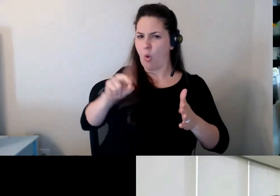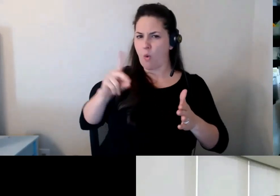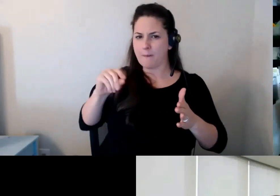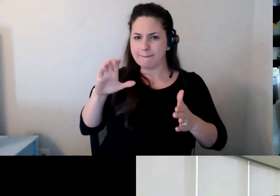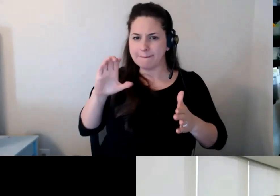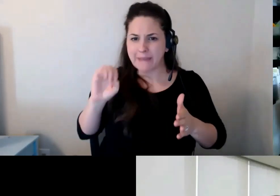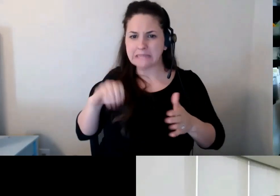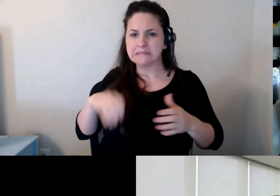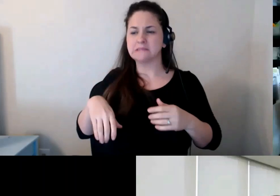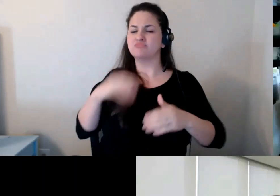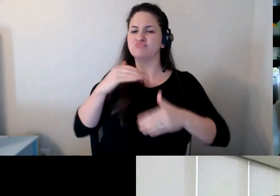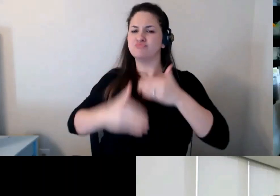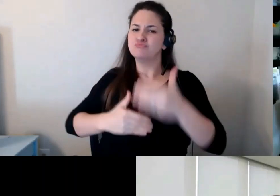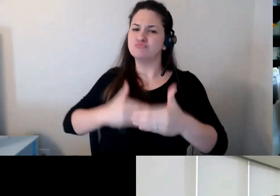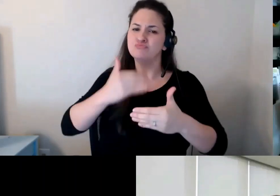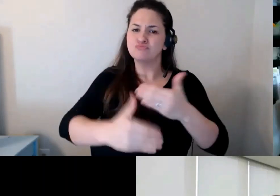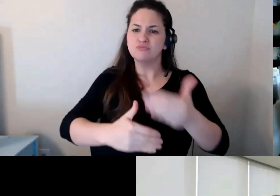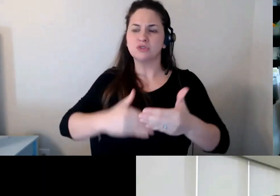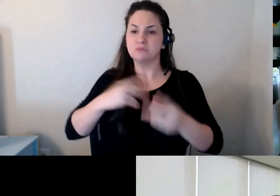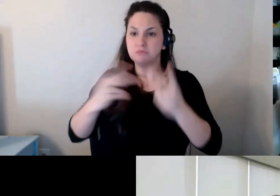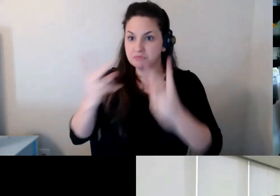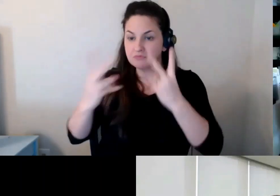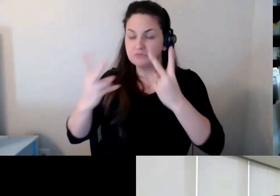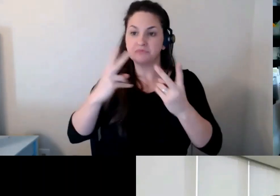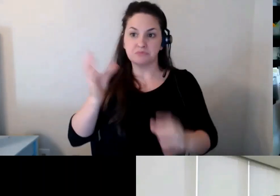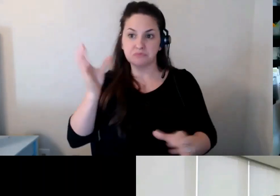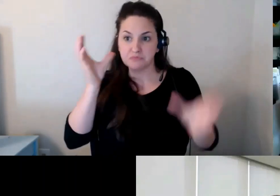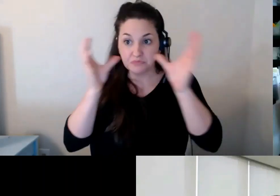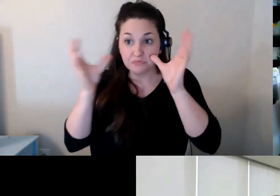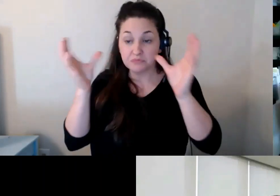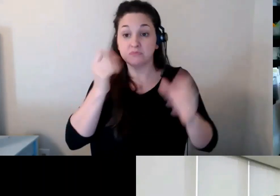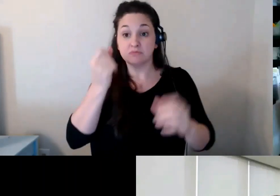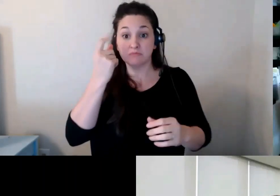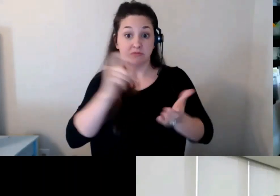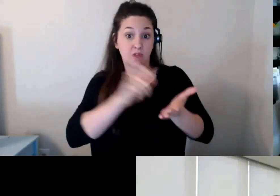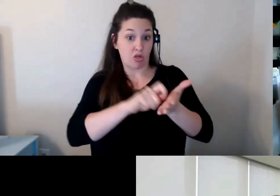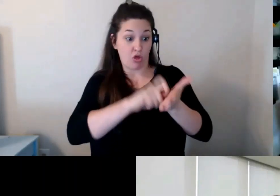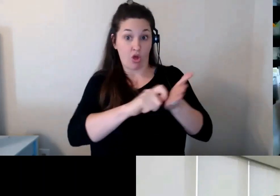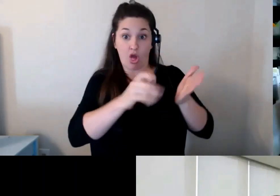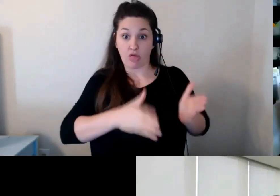narration can be done by authors, which we encourage. And